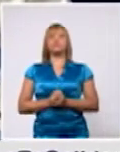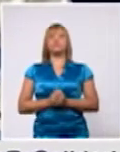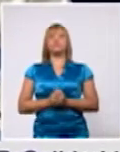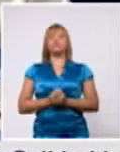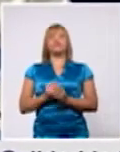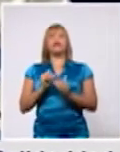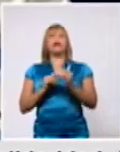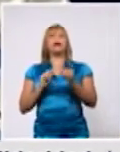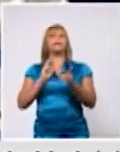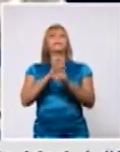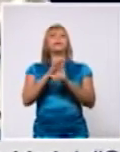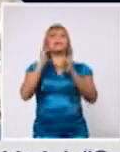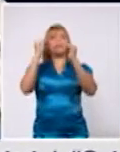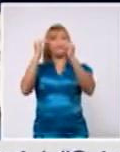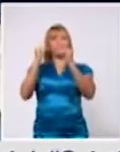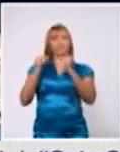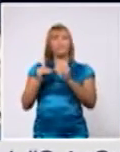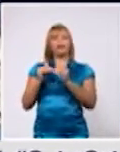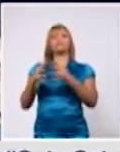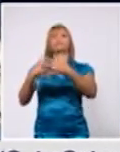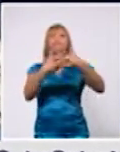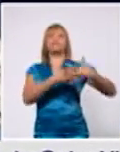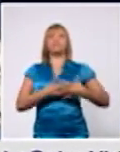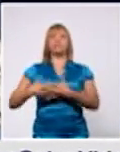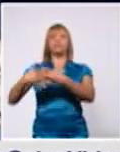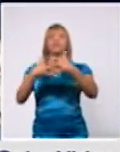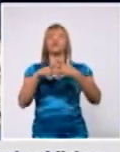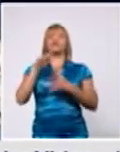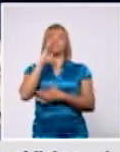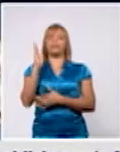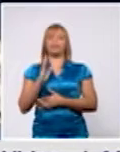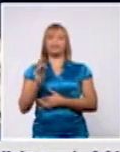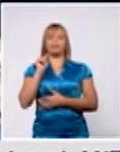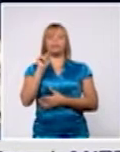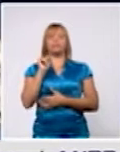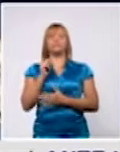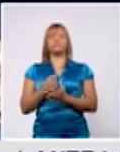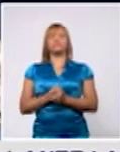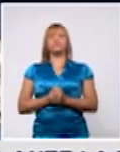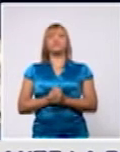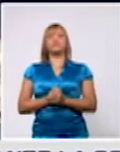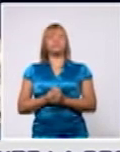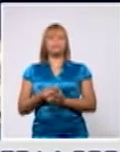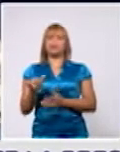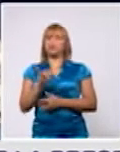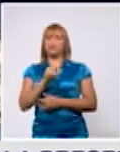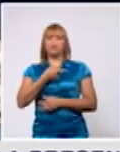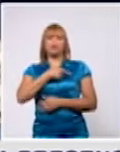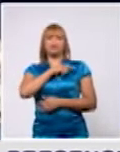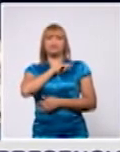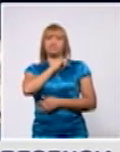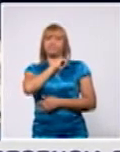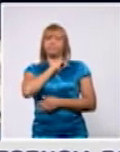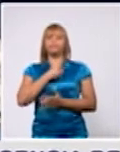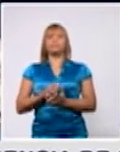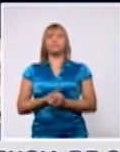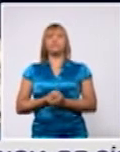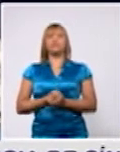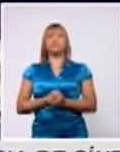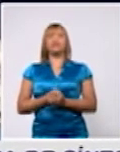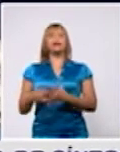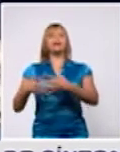4,702 occurred in the region, bringing the COVID-19 death toll in the Americas to